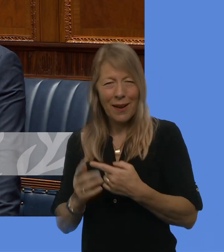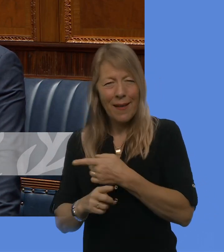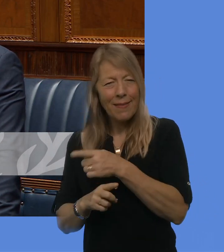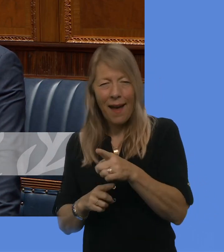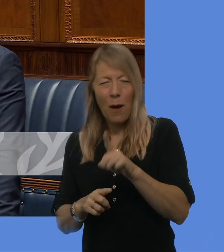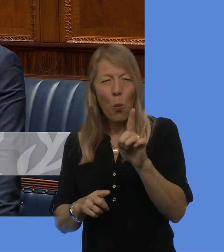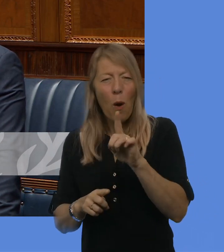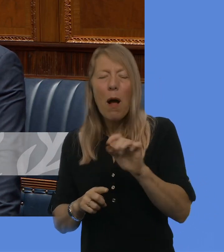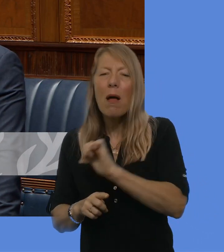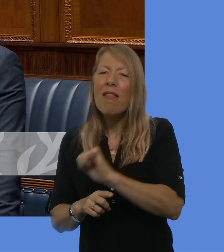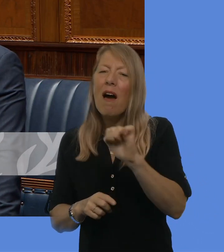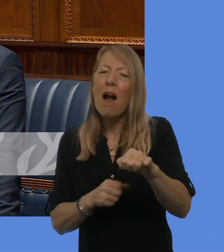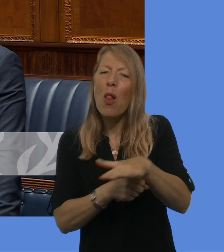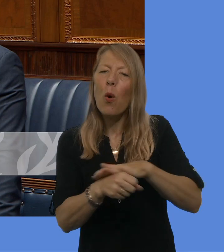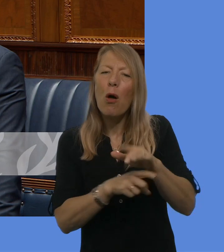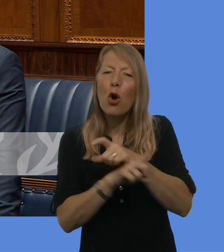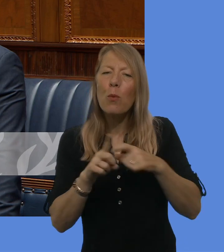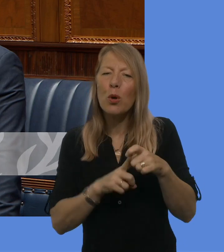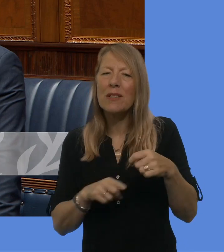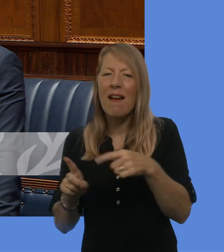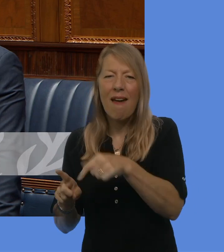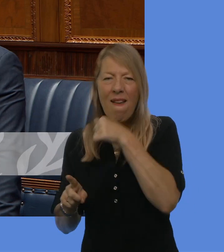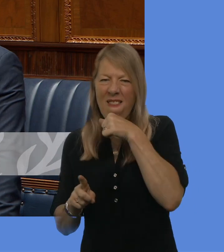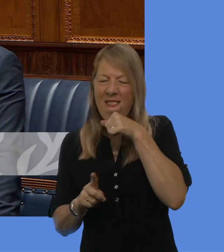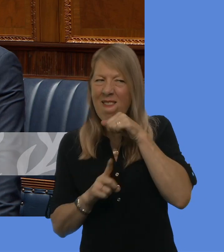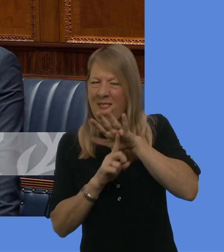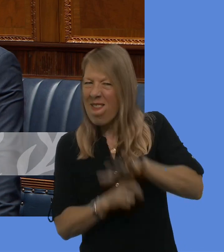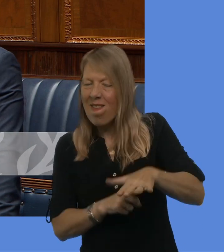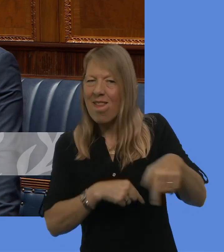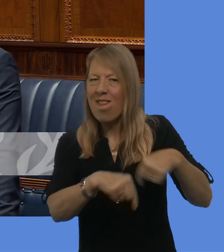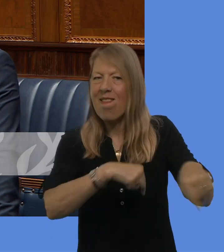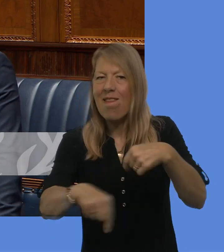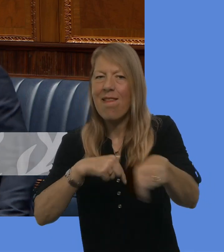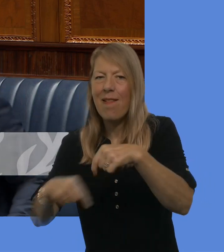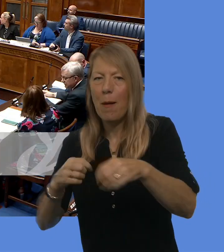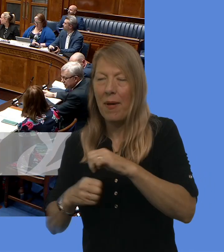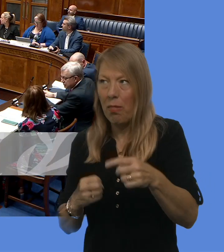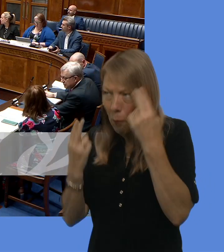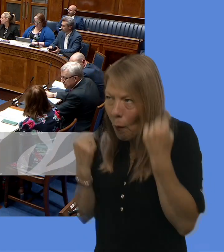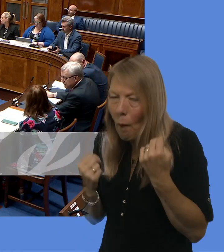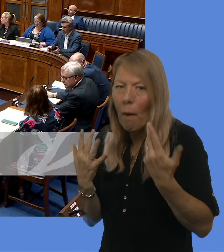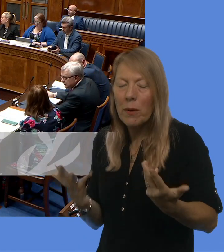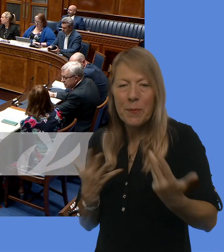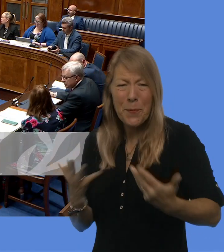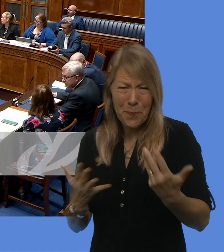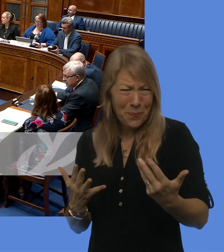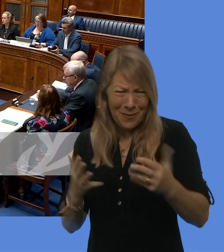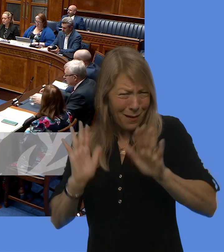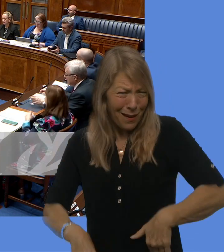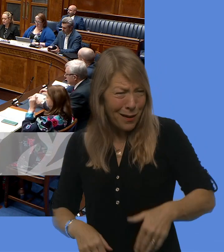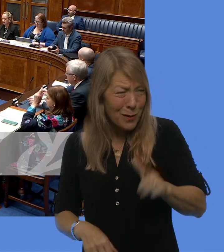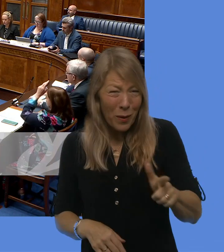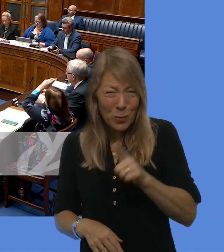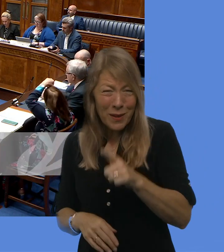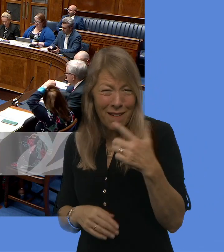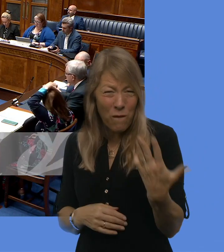over our communities and that discussions around group transition are no longer appropriate in 2024? Well, I think the obvious